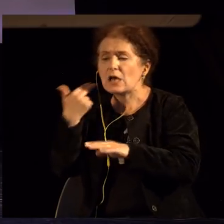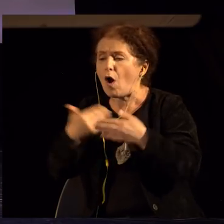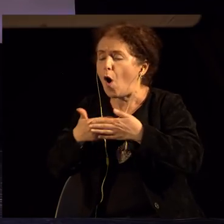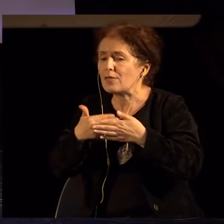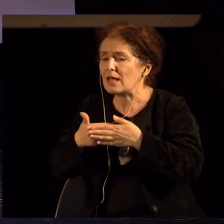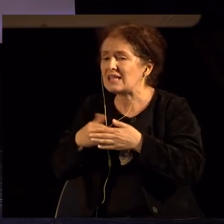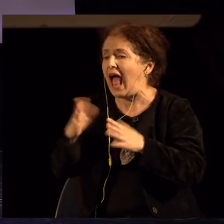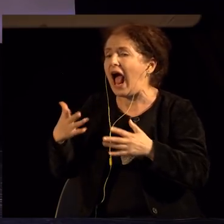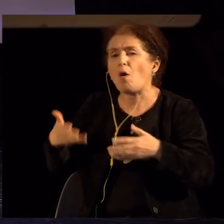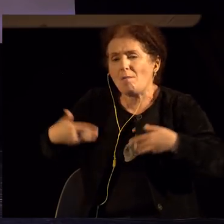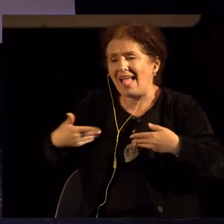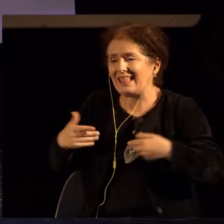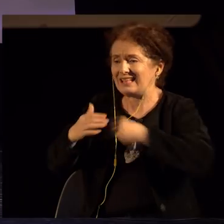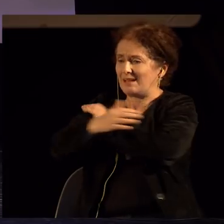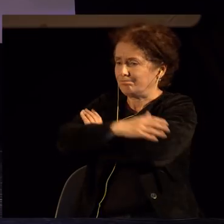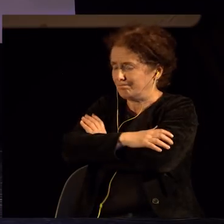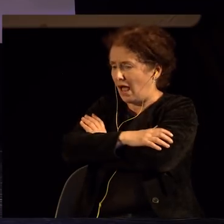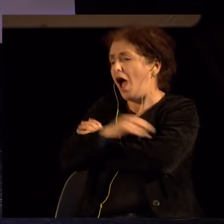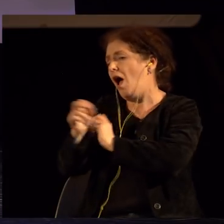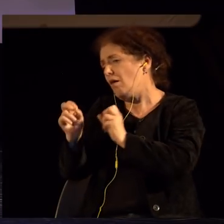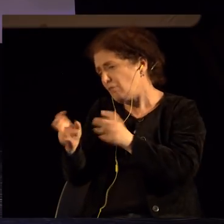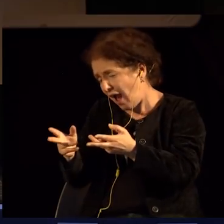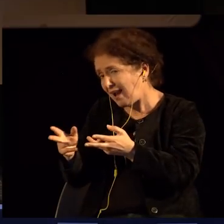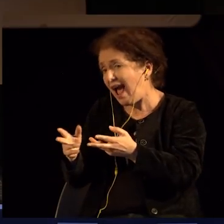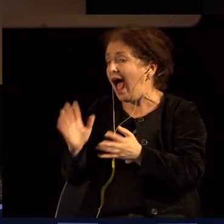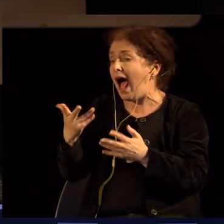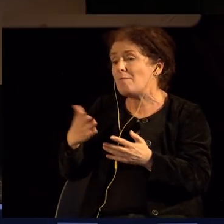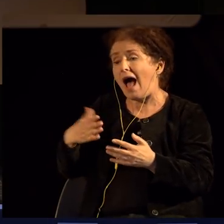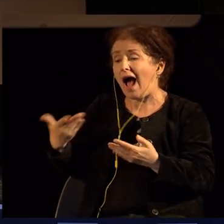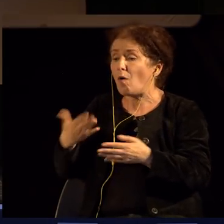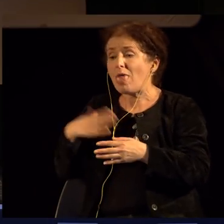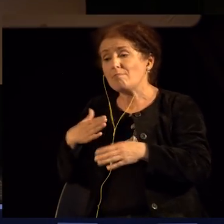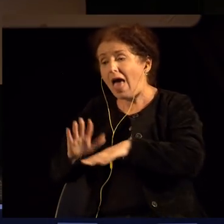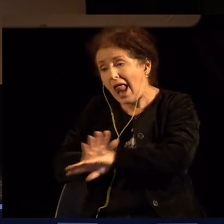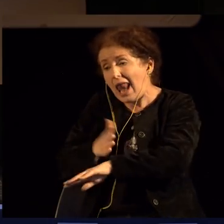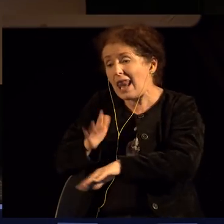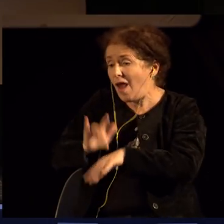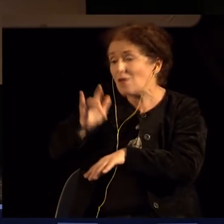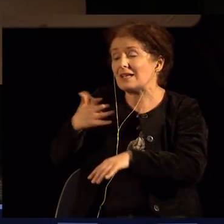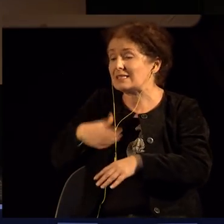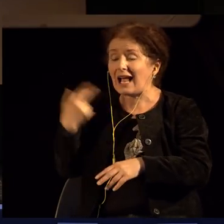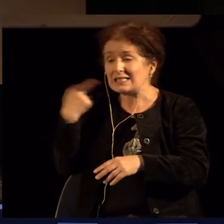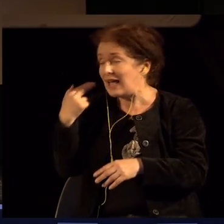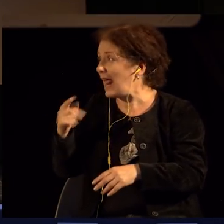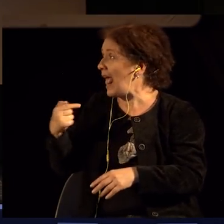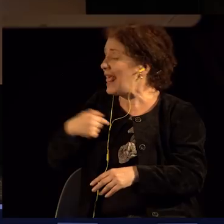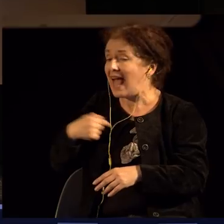maybe that person starts seeing themselves as, it's not my place to decide what happens next in sex.